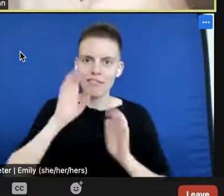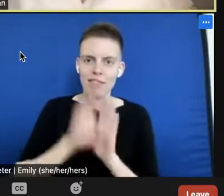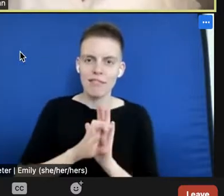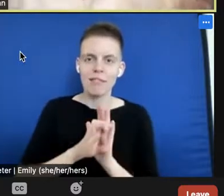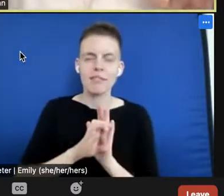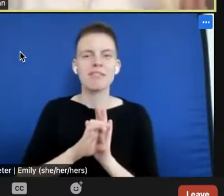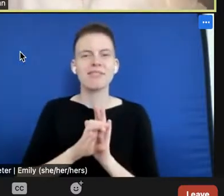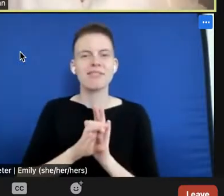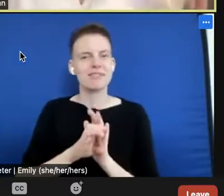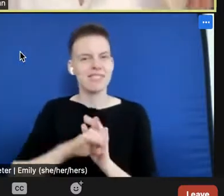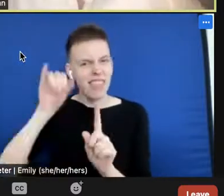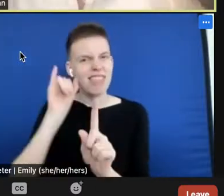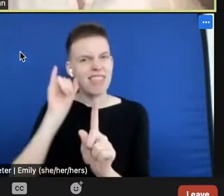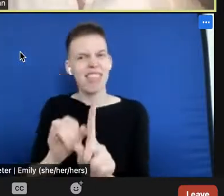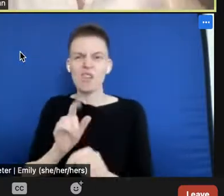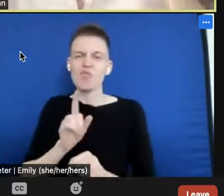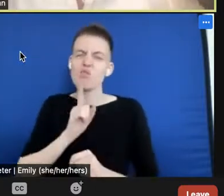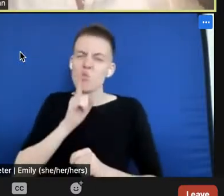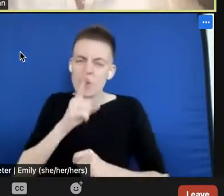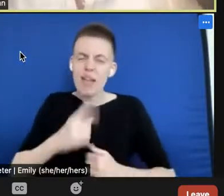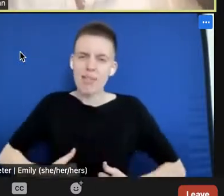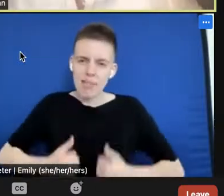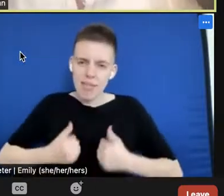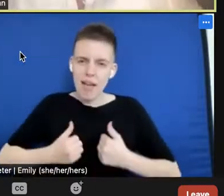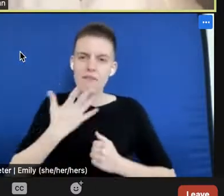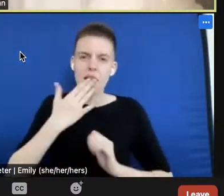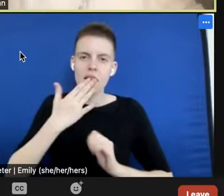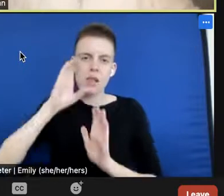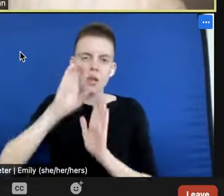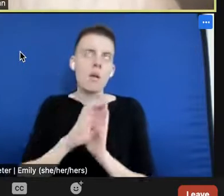that the realistic color image is the way to go.